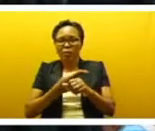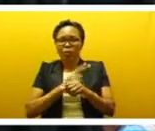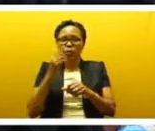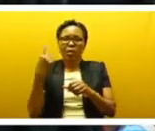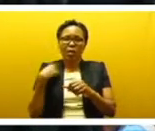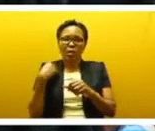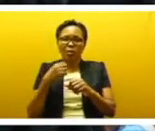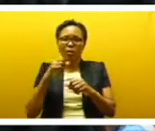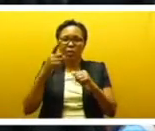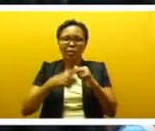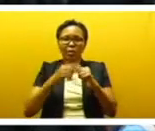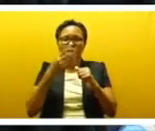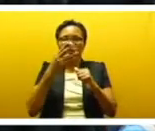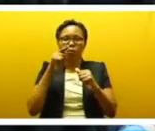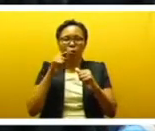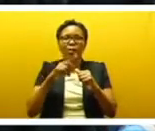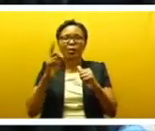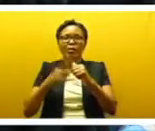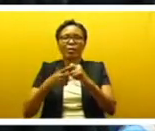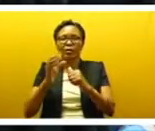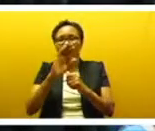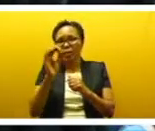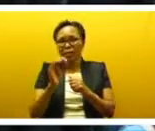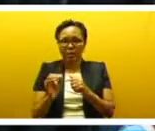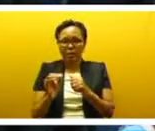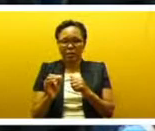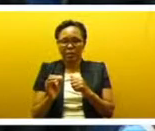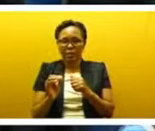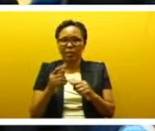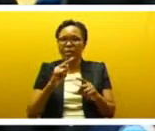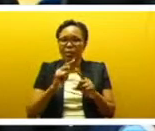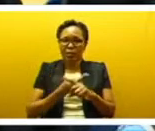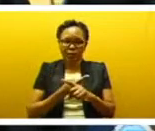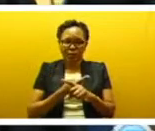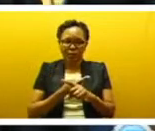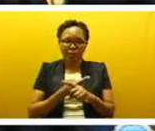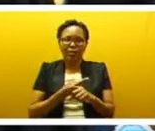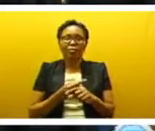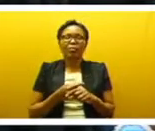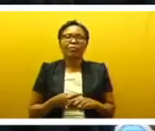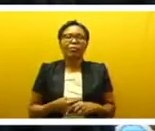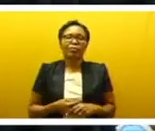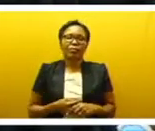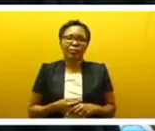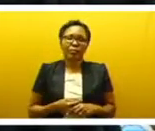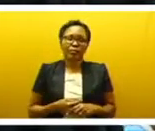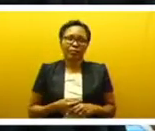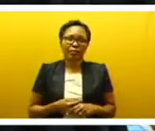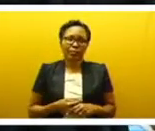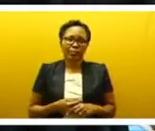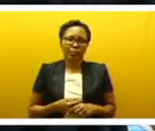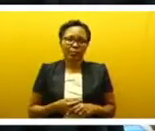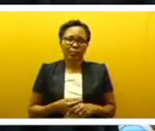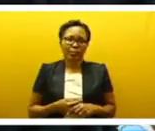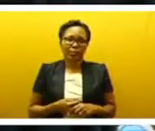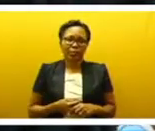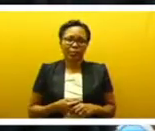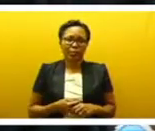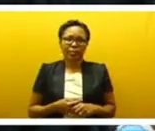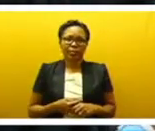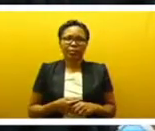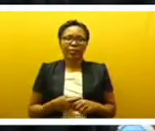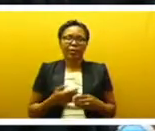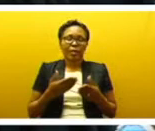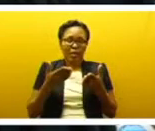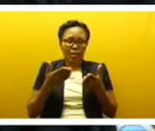64.6%. It is our submission my lords, my lady, that the premise